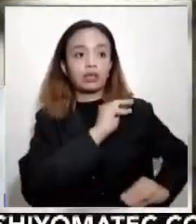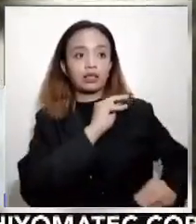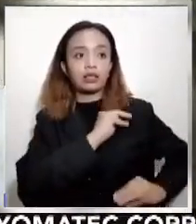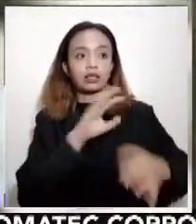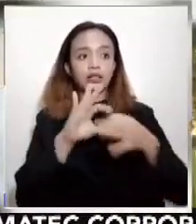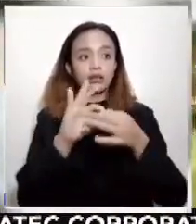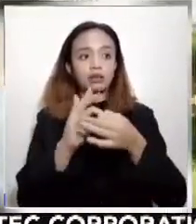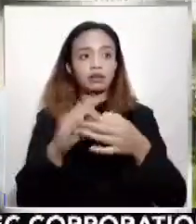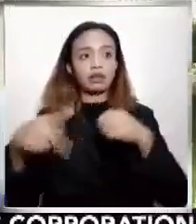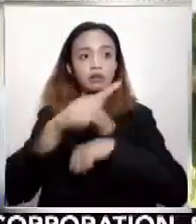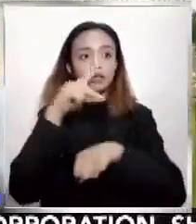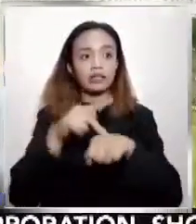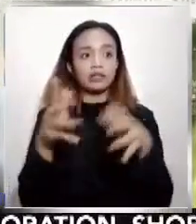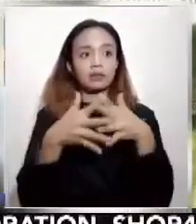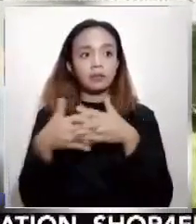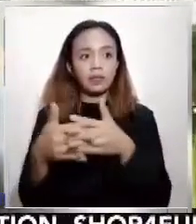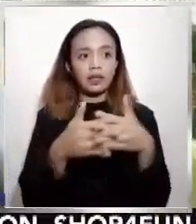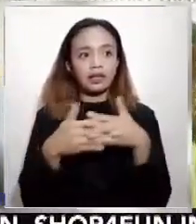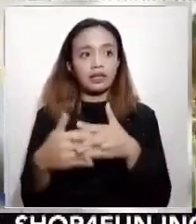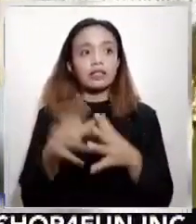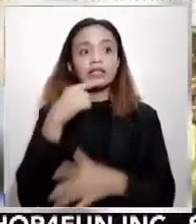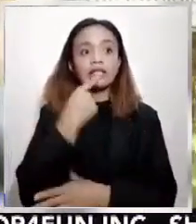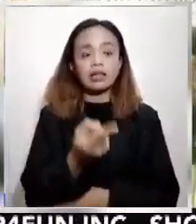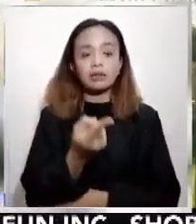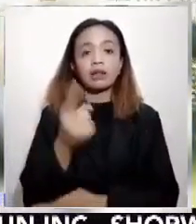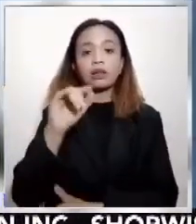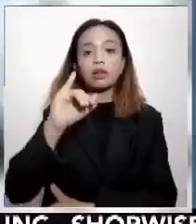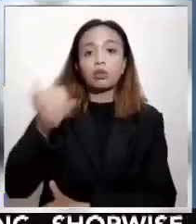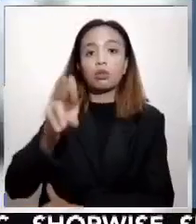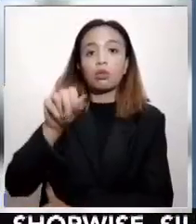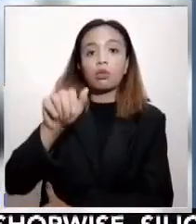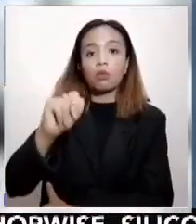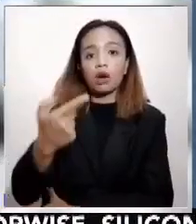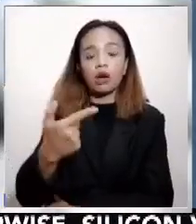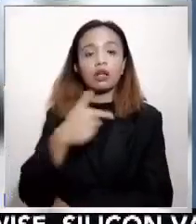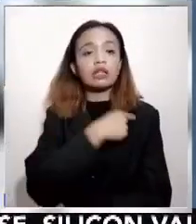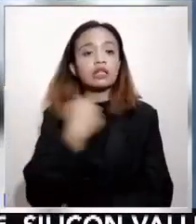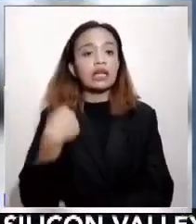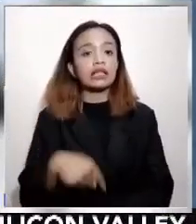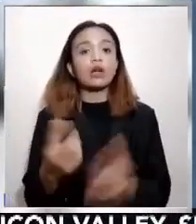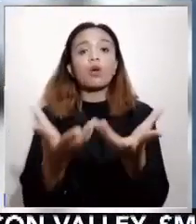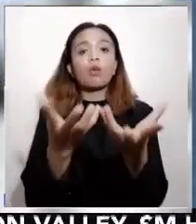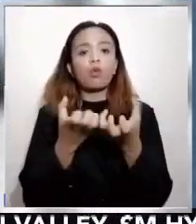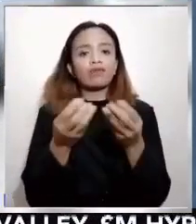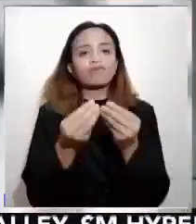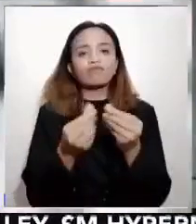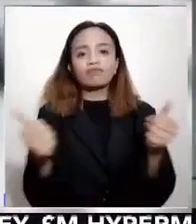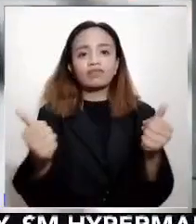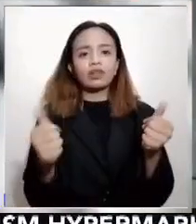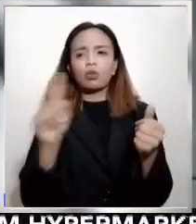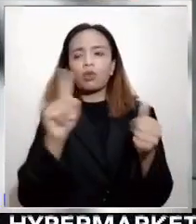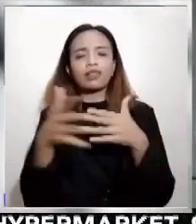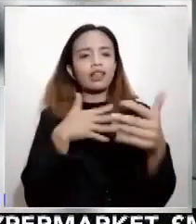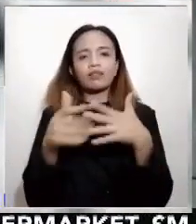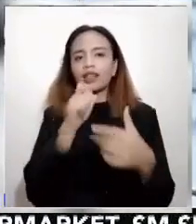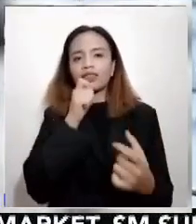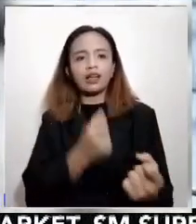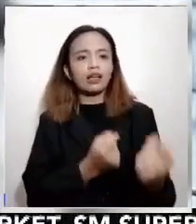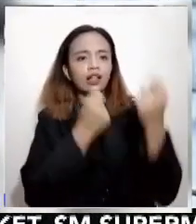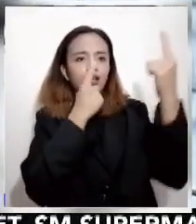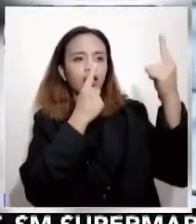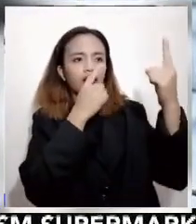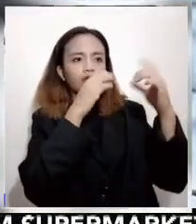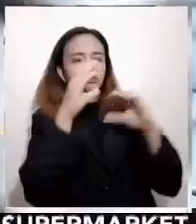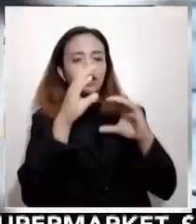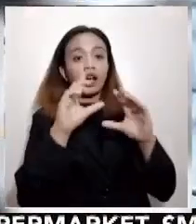at Amerika, sinabi ni Huang na nais umano ng China na malutas ang mga hindi pagkakaintindihan sa pamamagitan ng dialogo